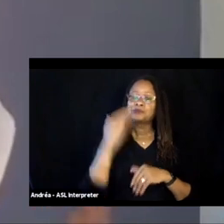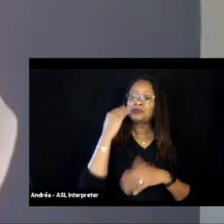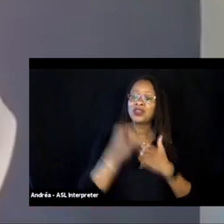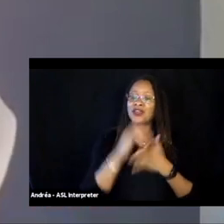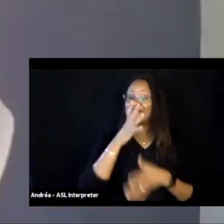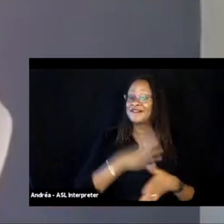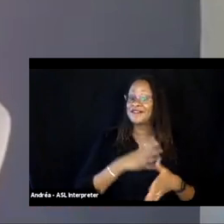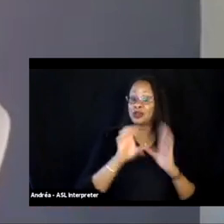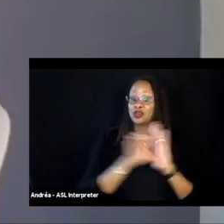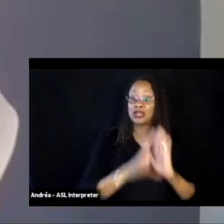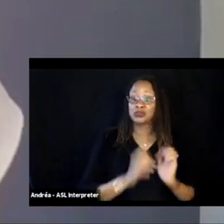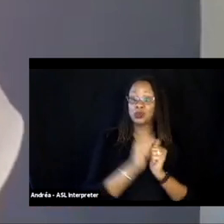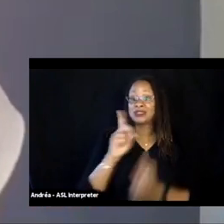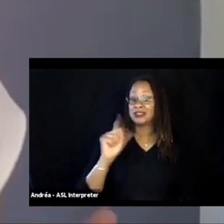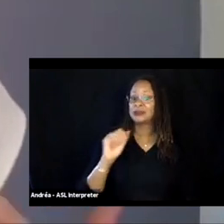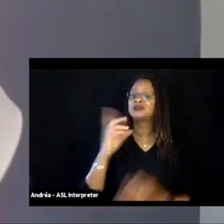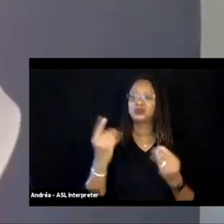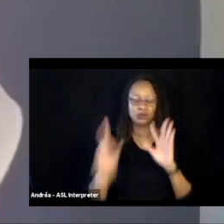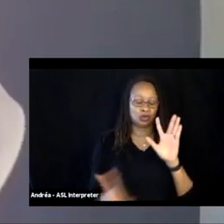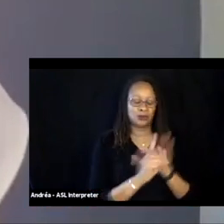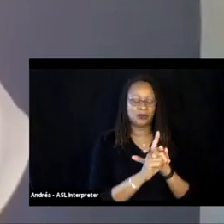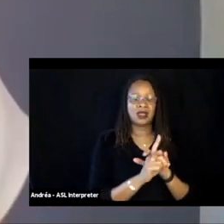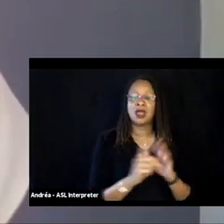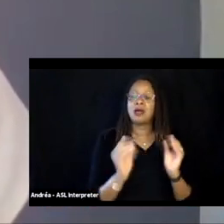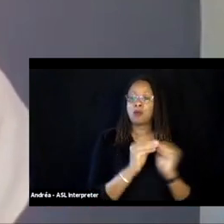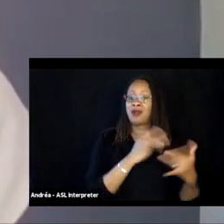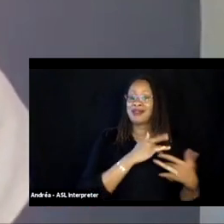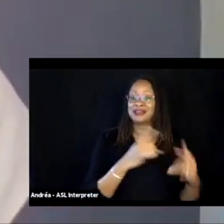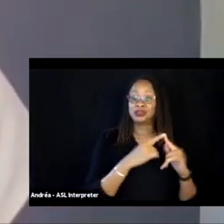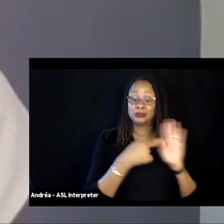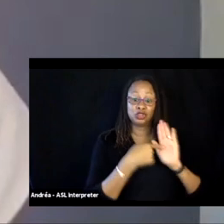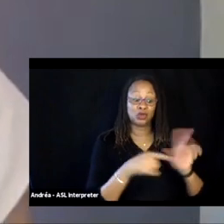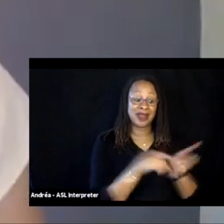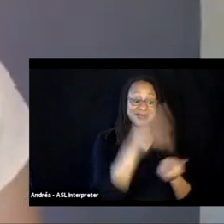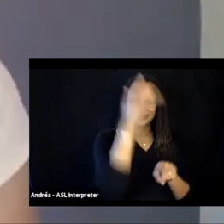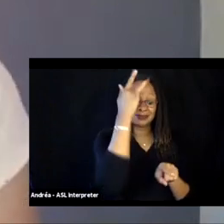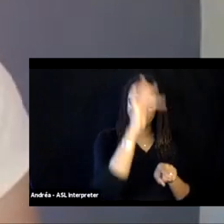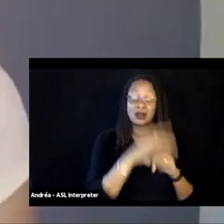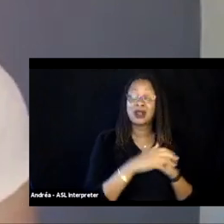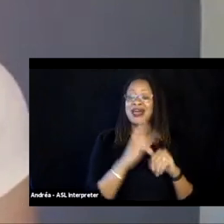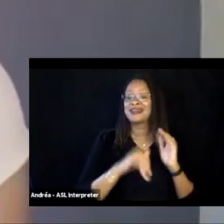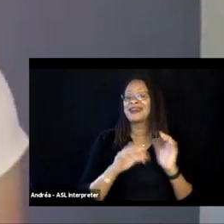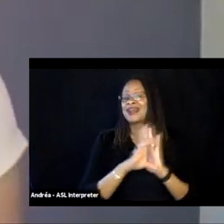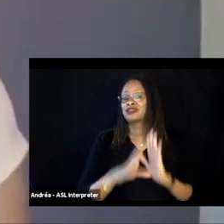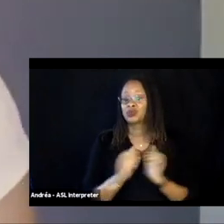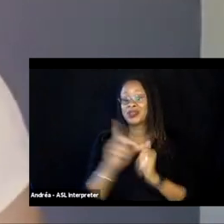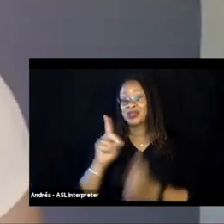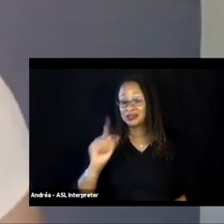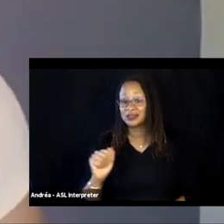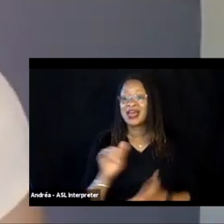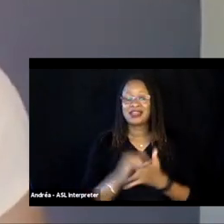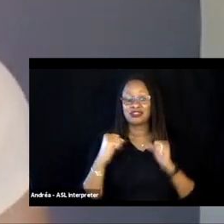characters with disabilities show up, they are far more likely to be depicted as smart than characters without disabilities, so this is a